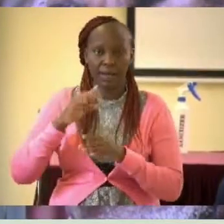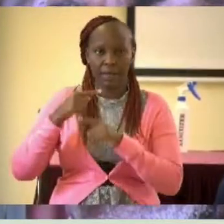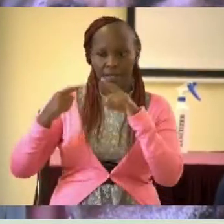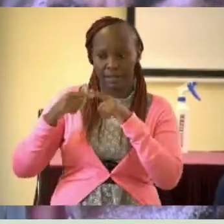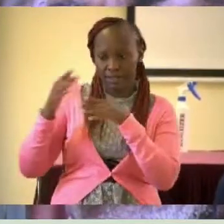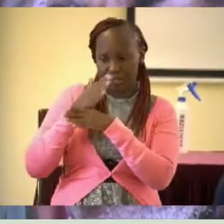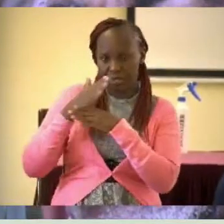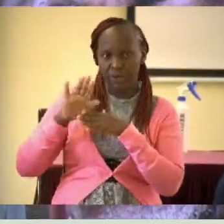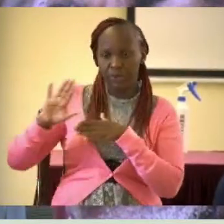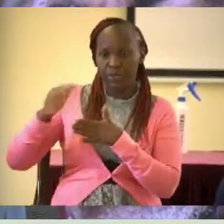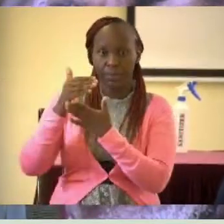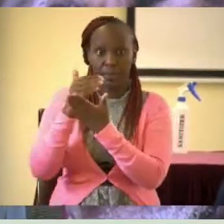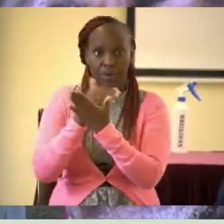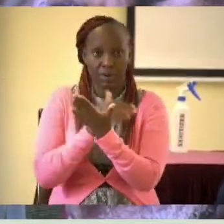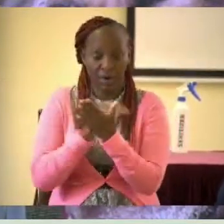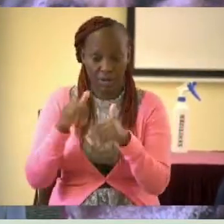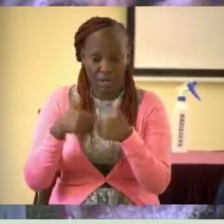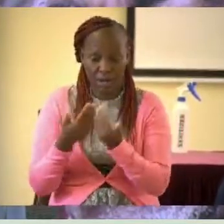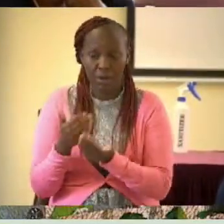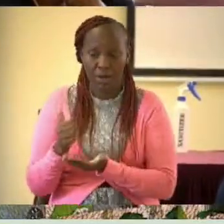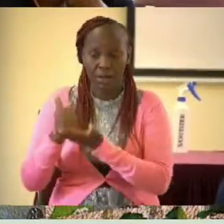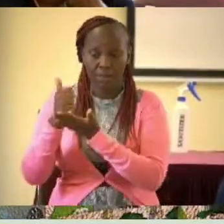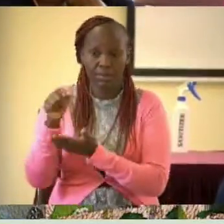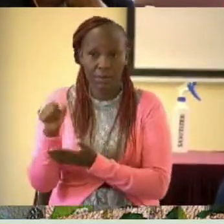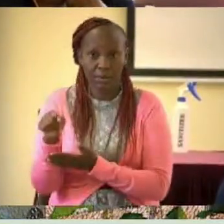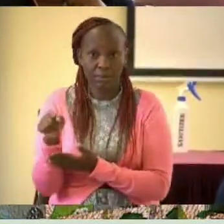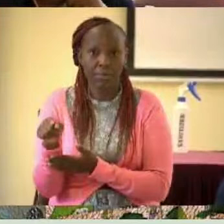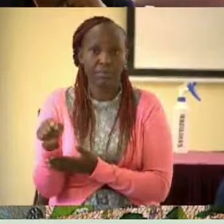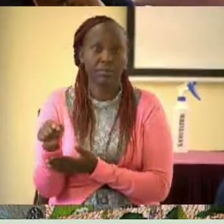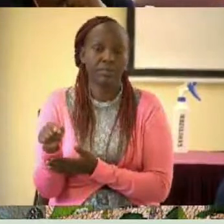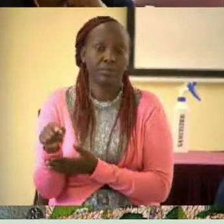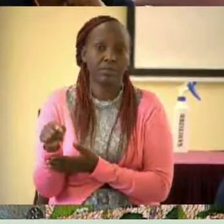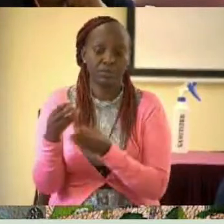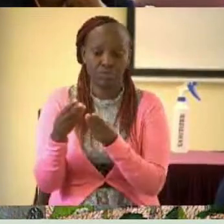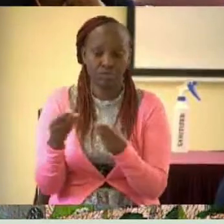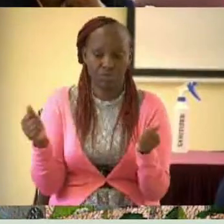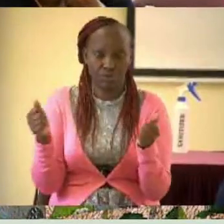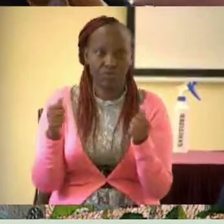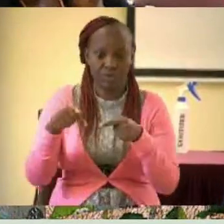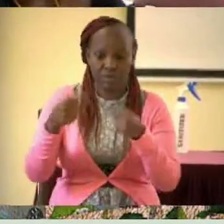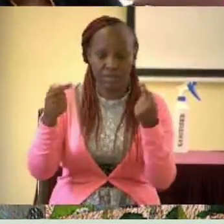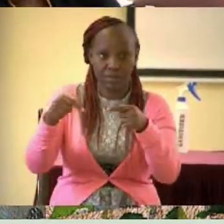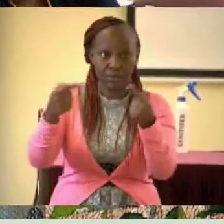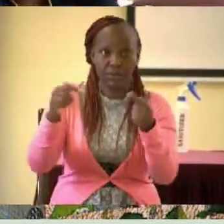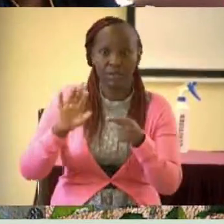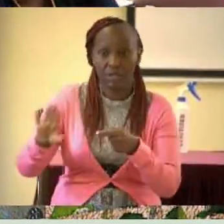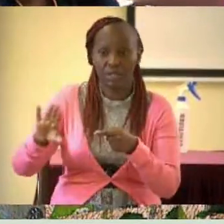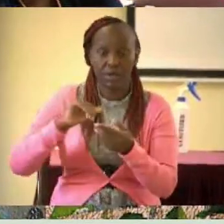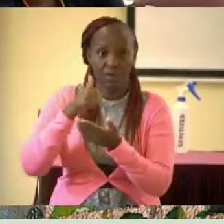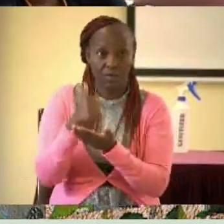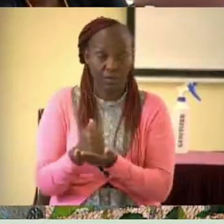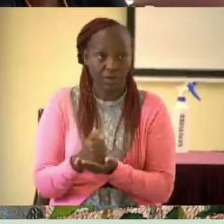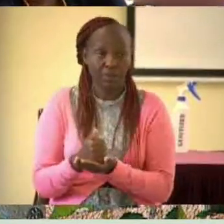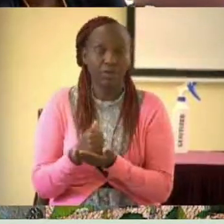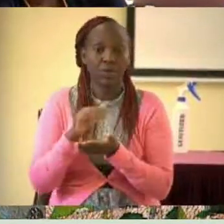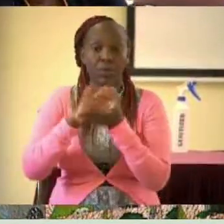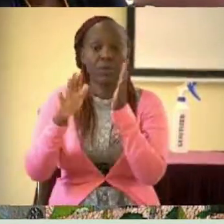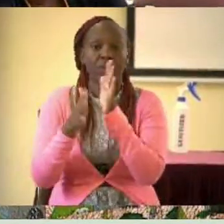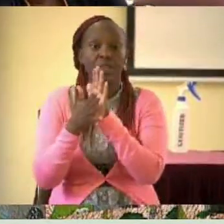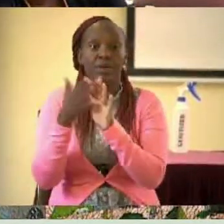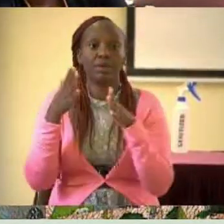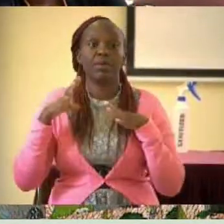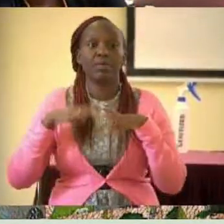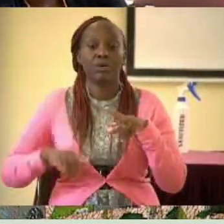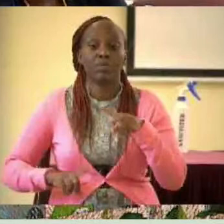with that program and how it has helped them to solve disputes in their offices without